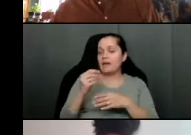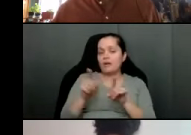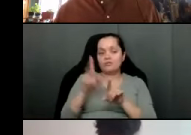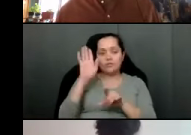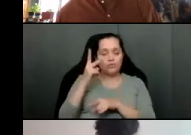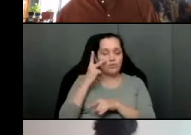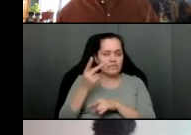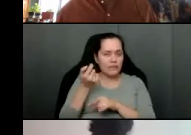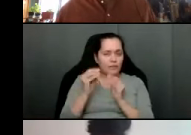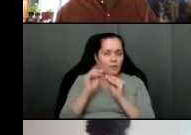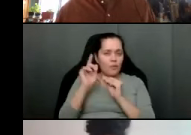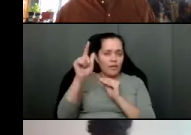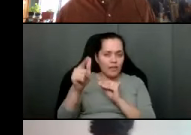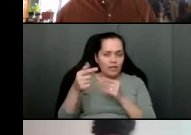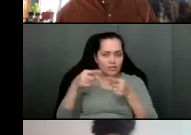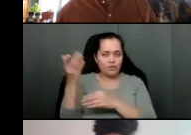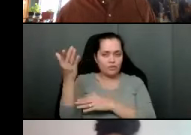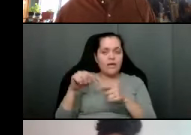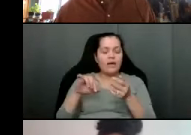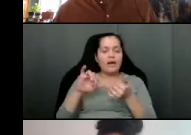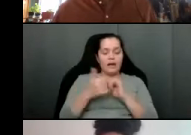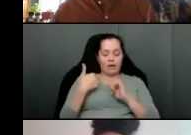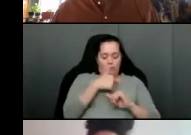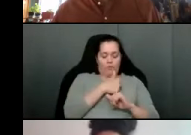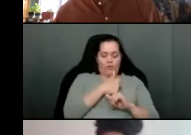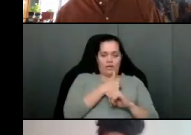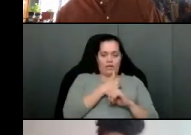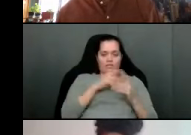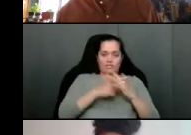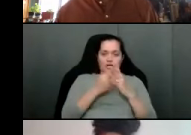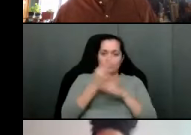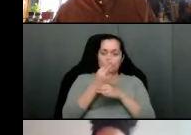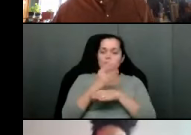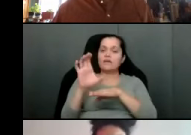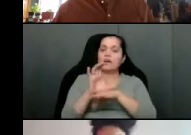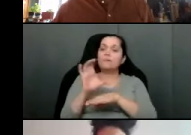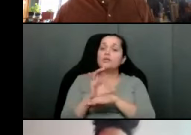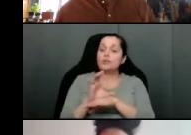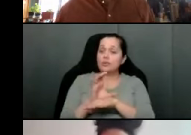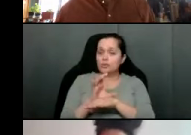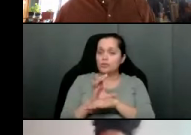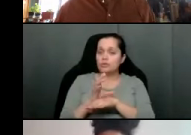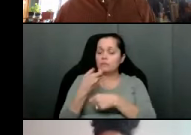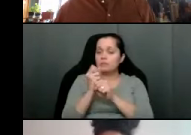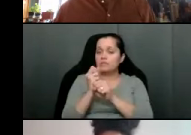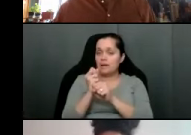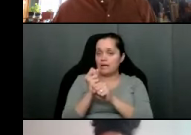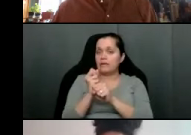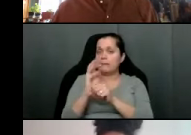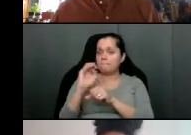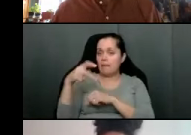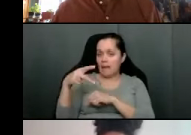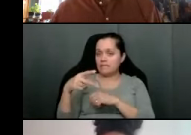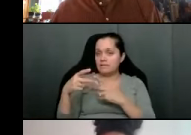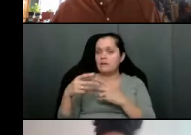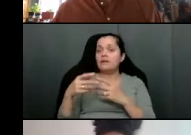little bit later in the presentation how we've started using computers to do that. Okay, so